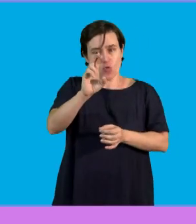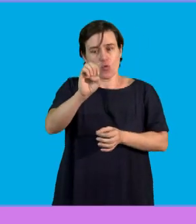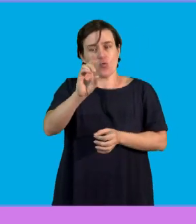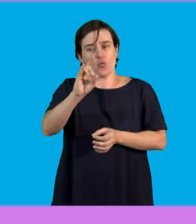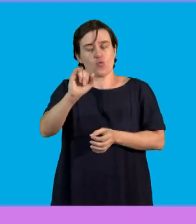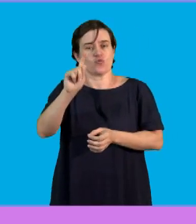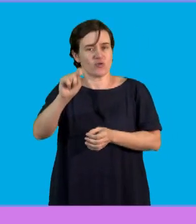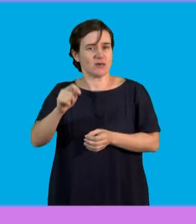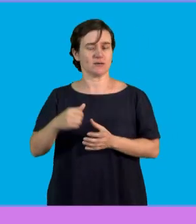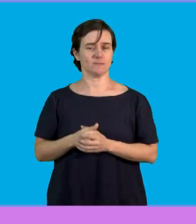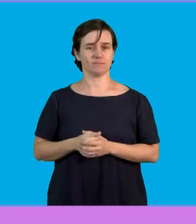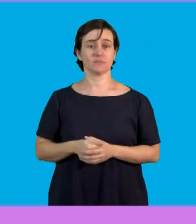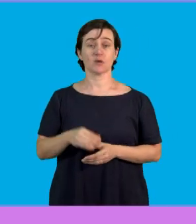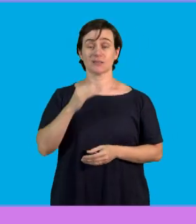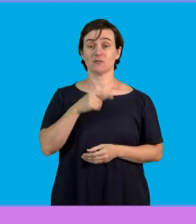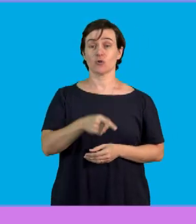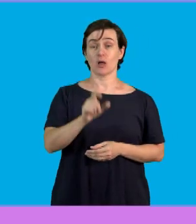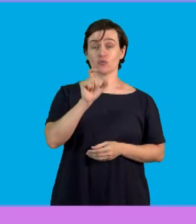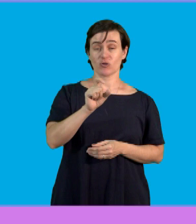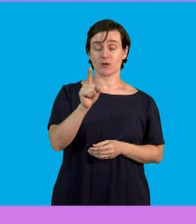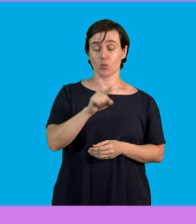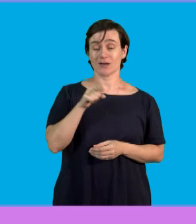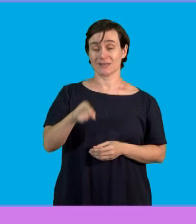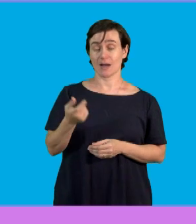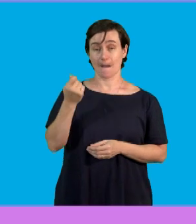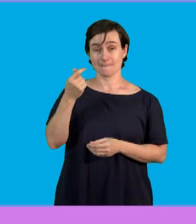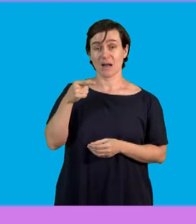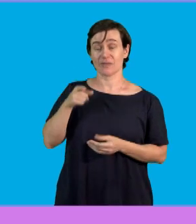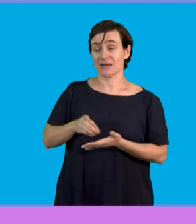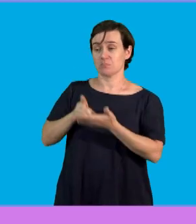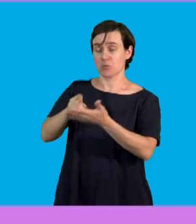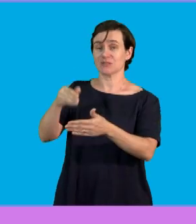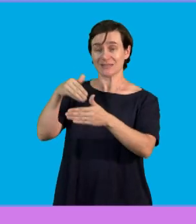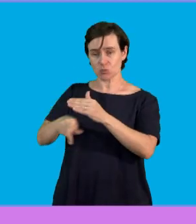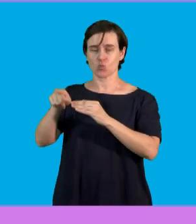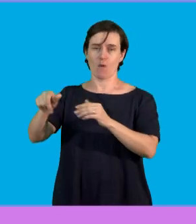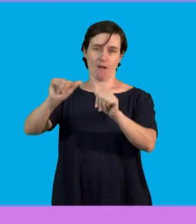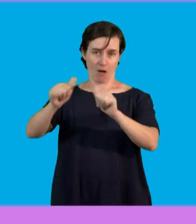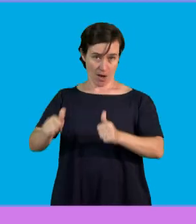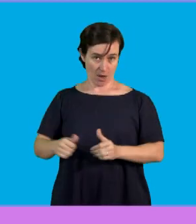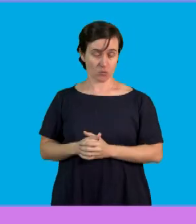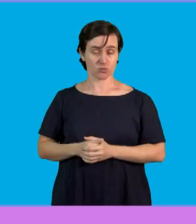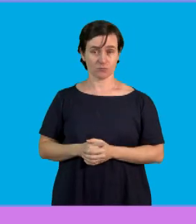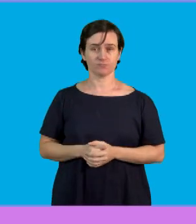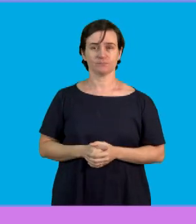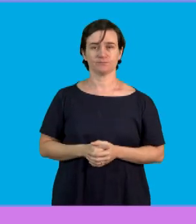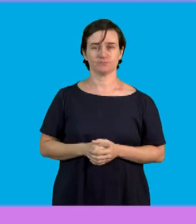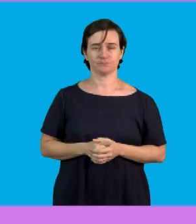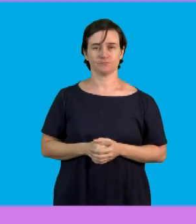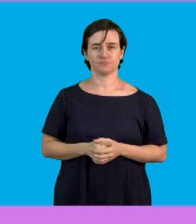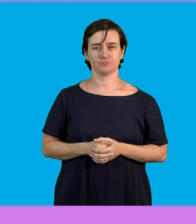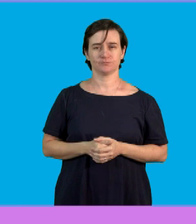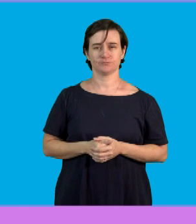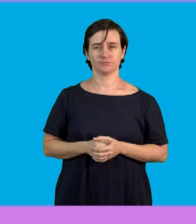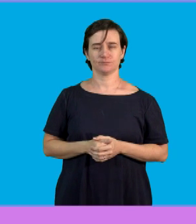So remember, a credit, we've said it will be an amount that will be deposited into the account. So it will